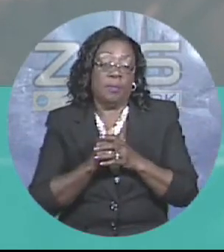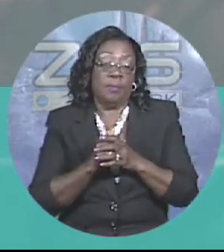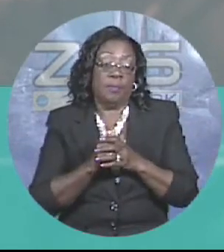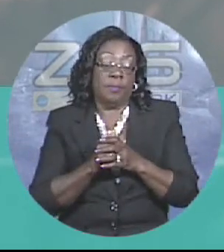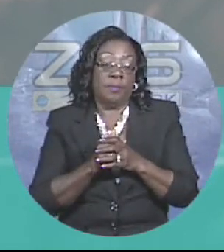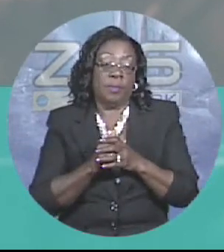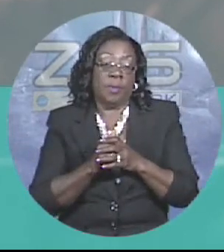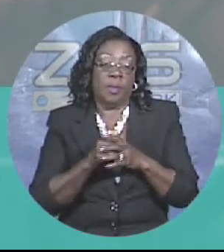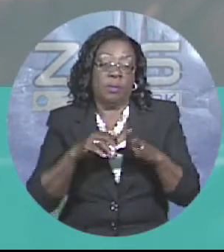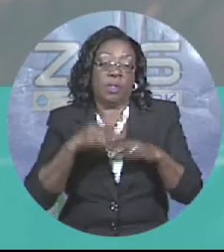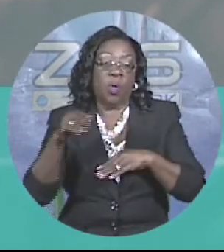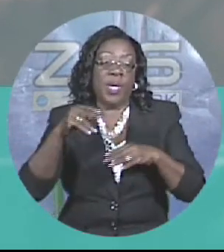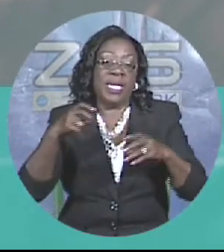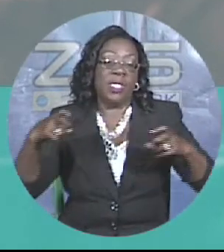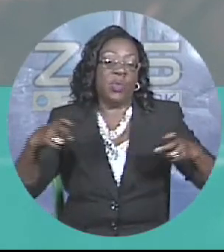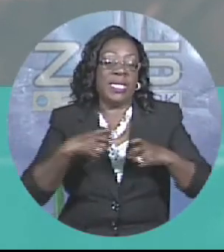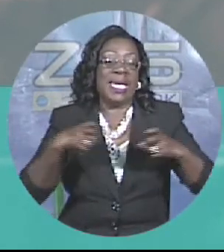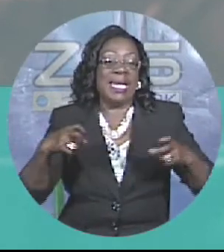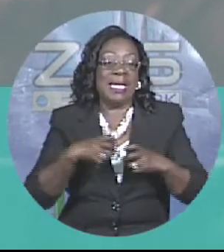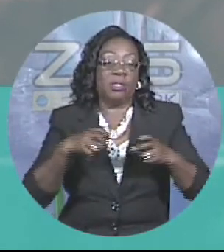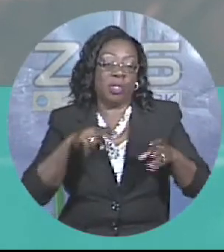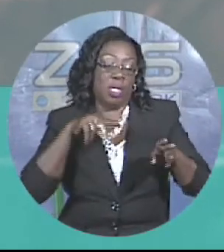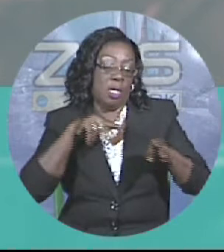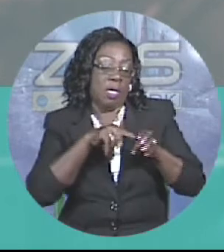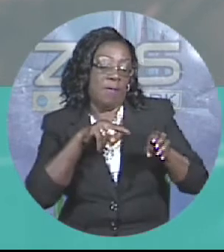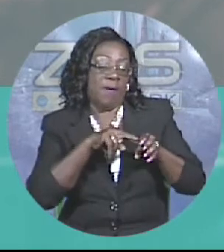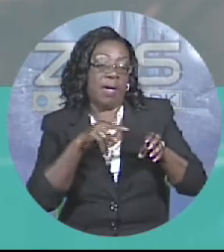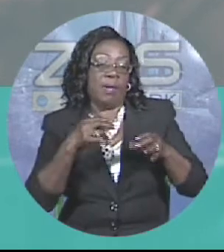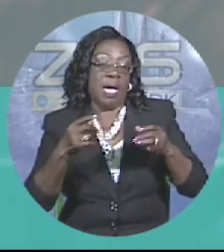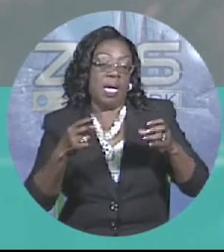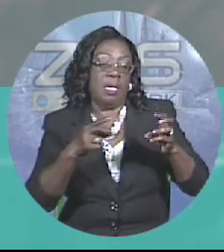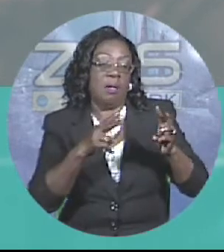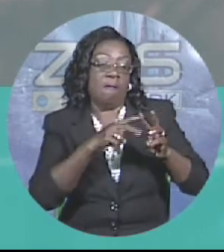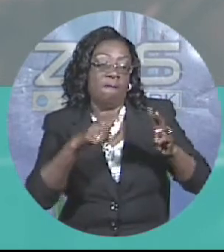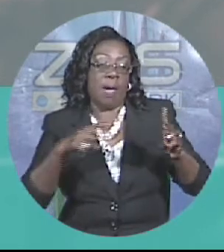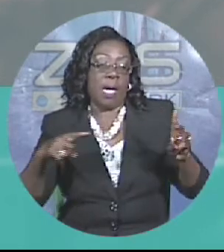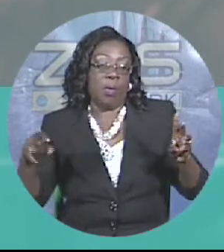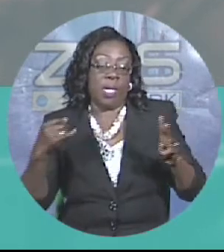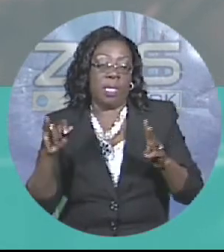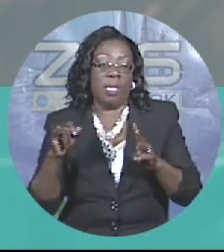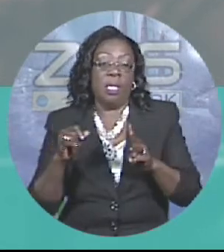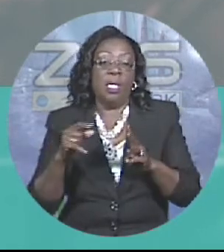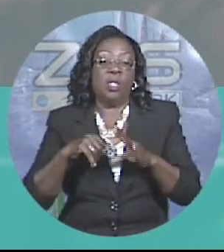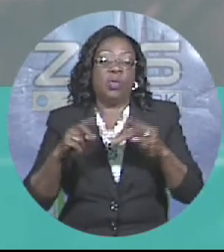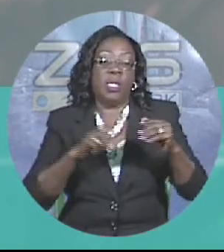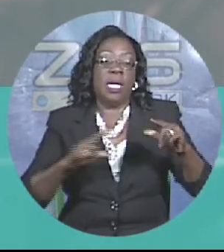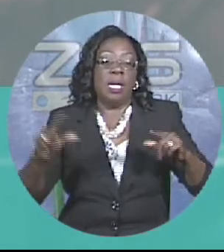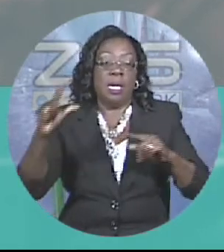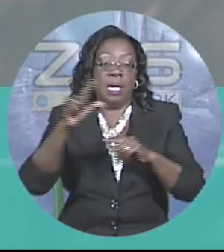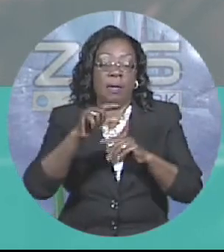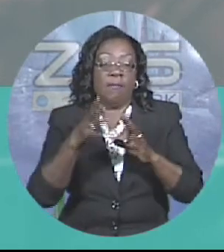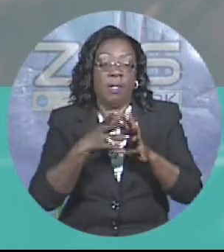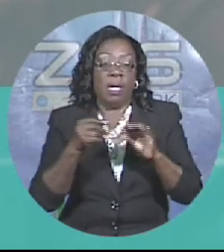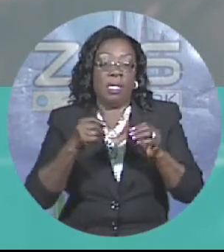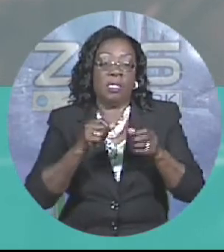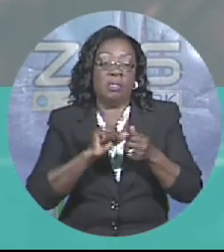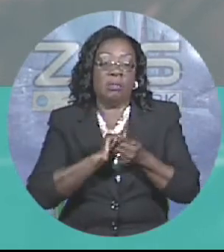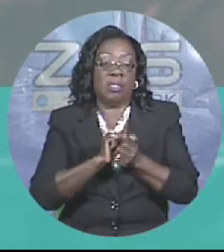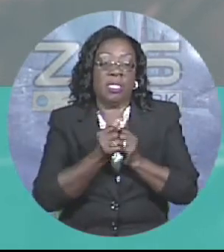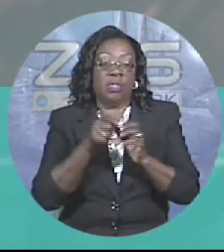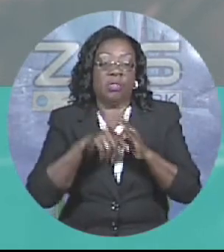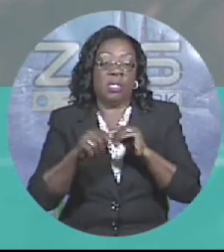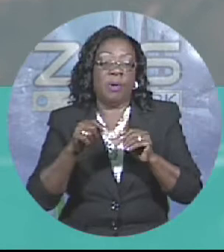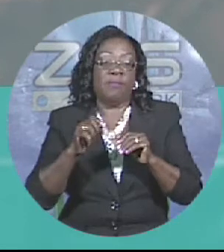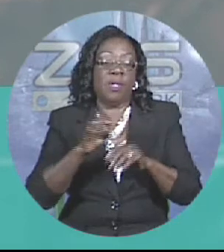the electrical wiring to a number of pieces of sensitive equipment.